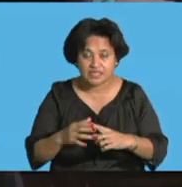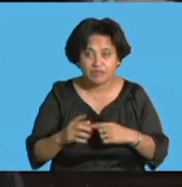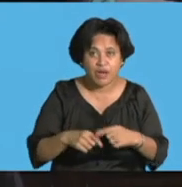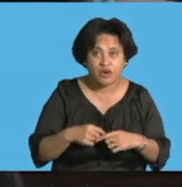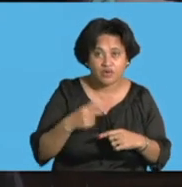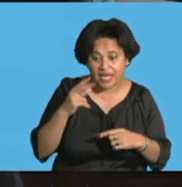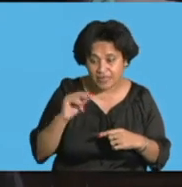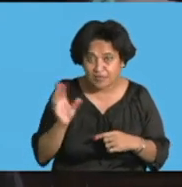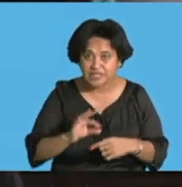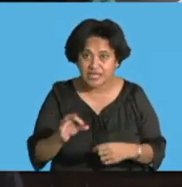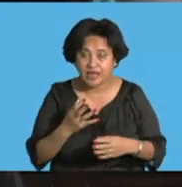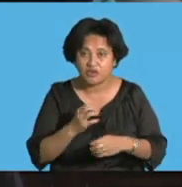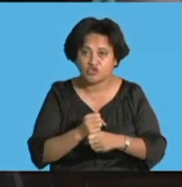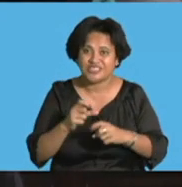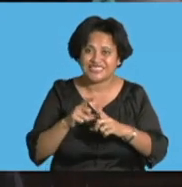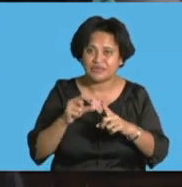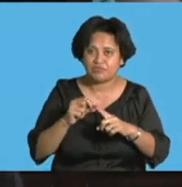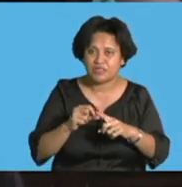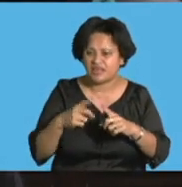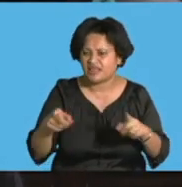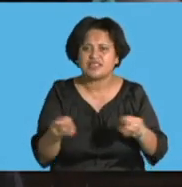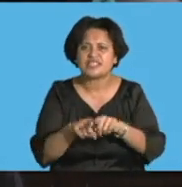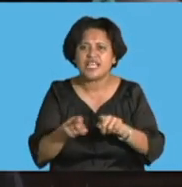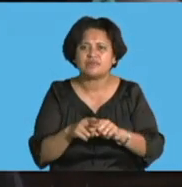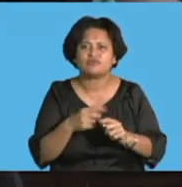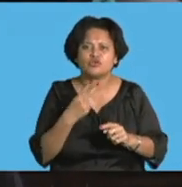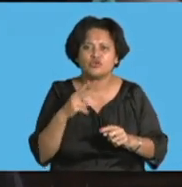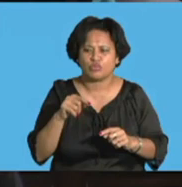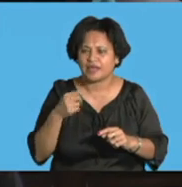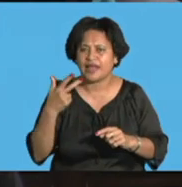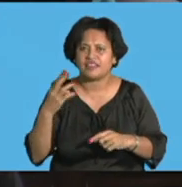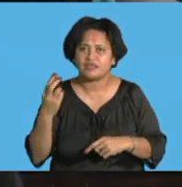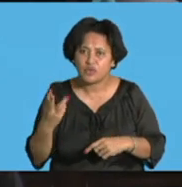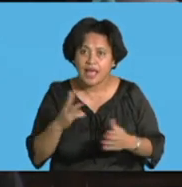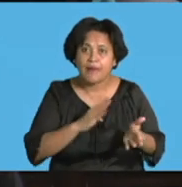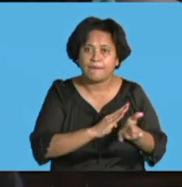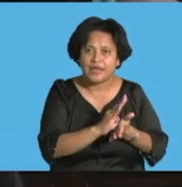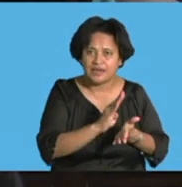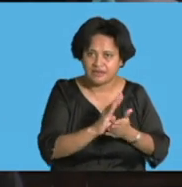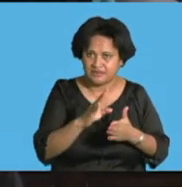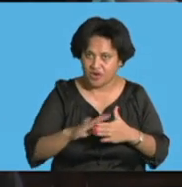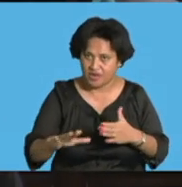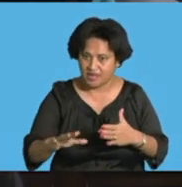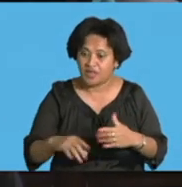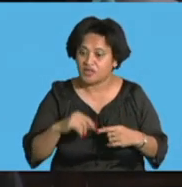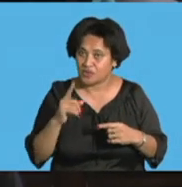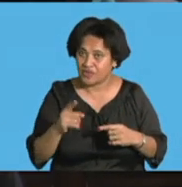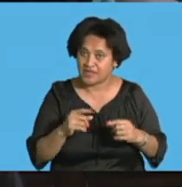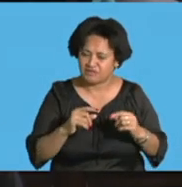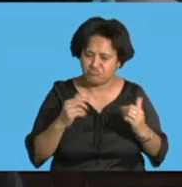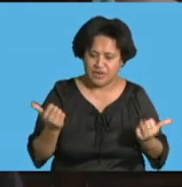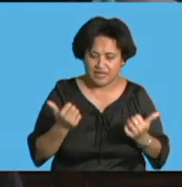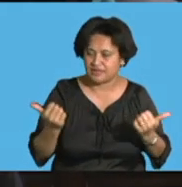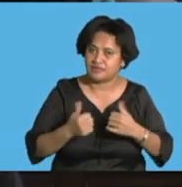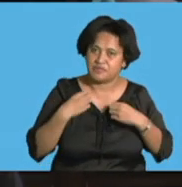which equates to 2.3 billion, accounts for 97% of total business establishment, and provide